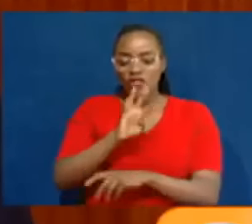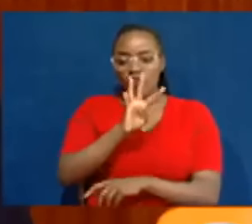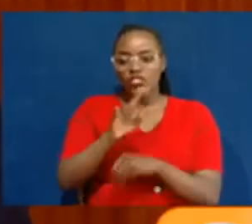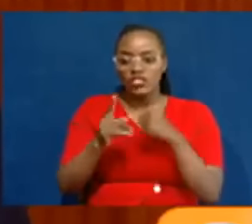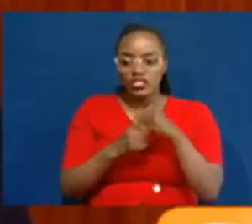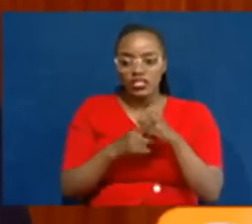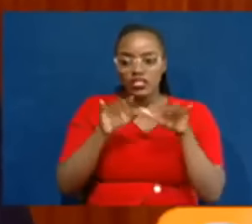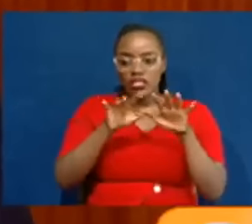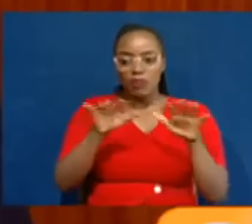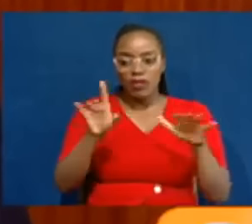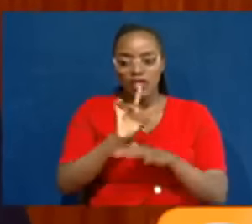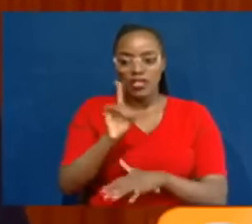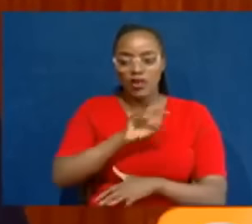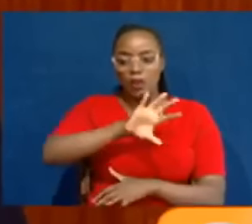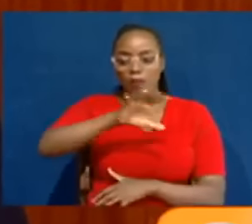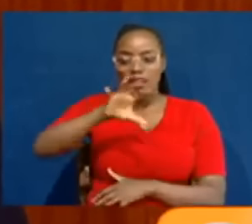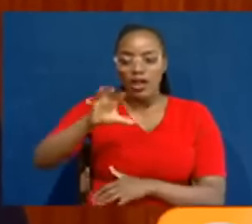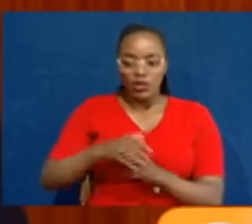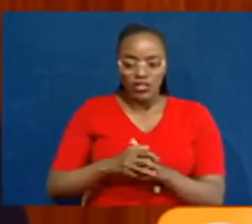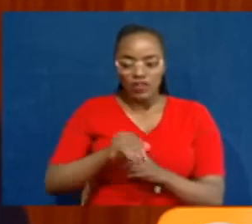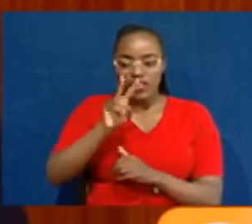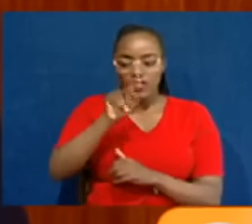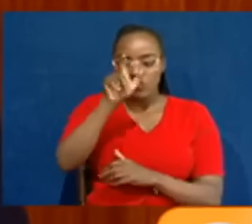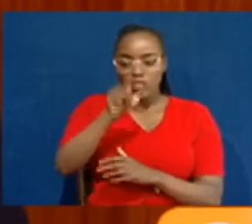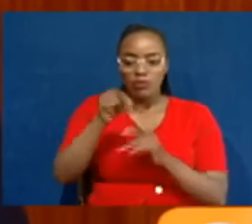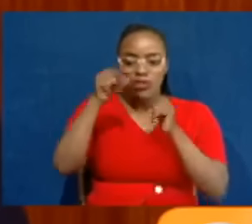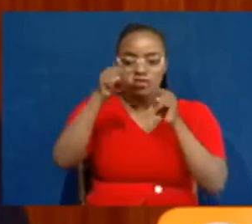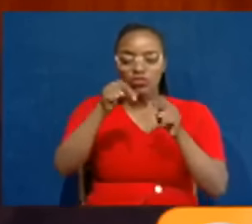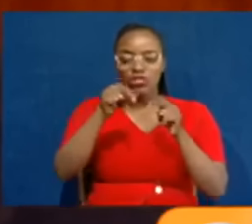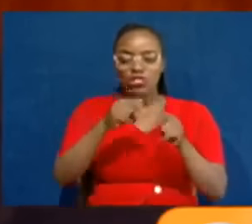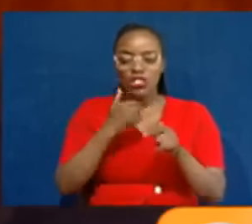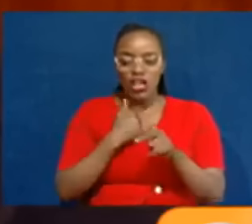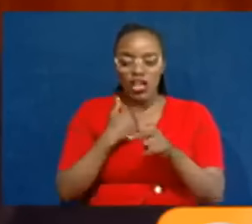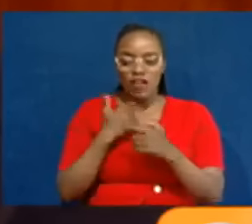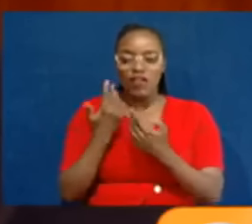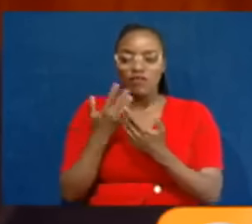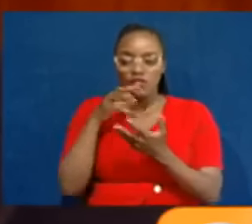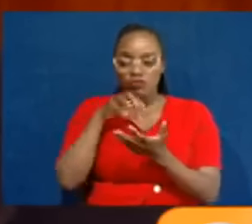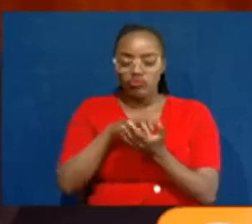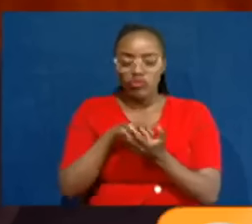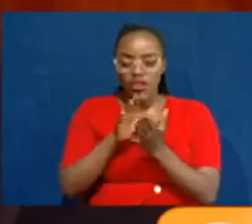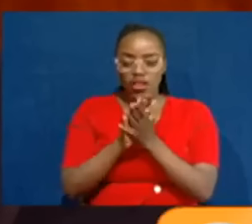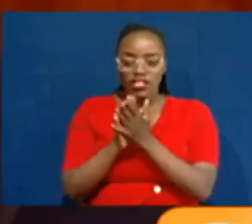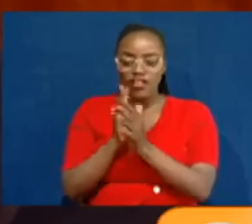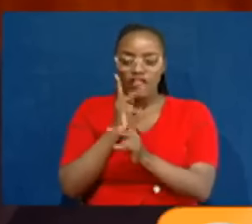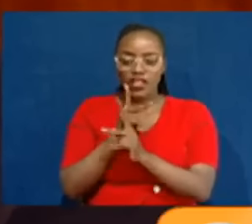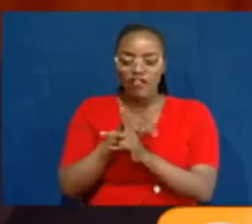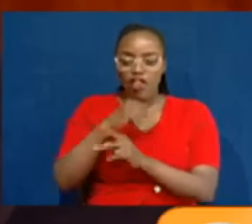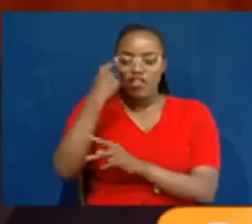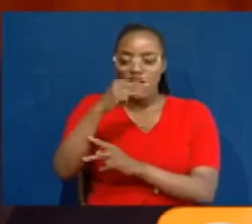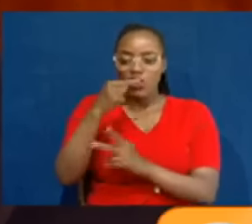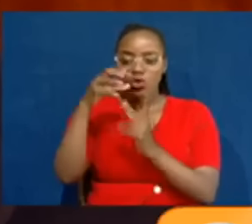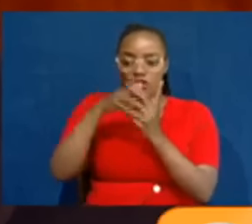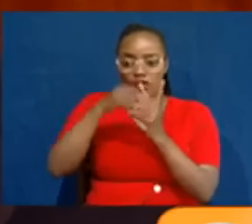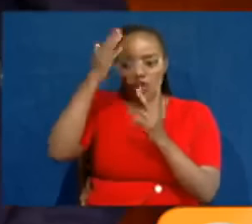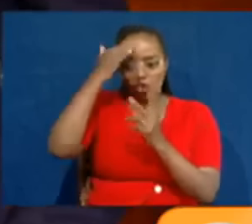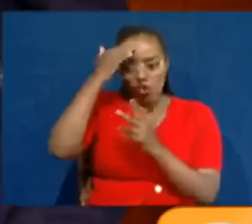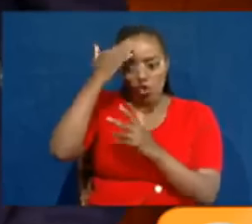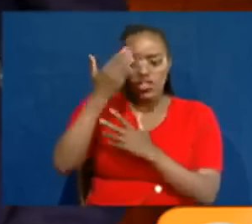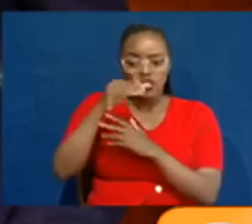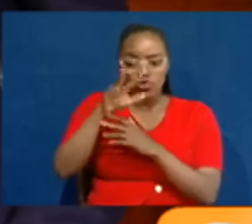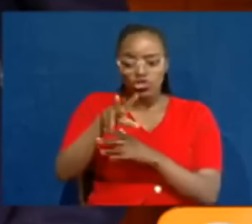Market, Nairobi County. The second accused was charged with receiving and disposing the gold ring knowing it was stolen property.